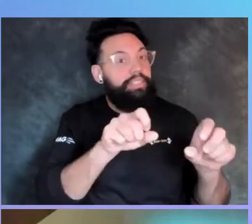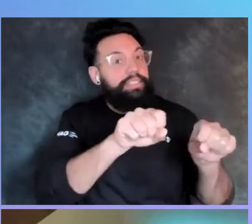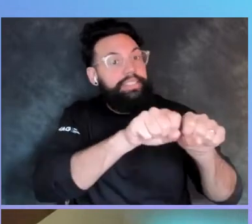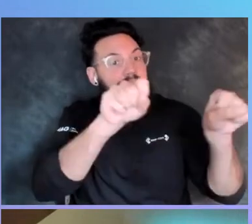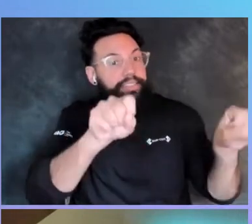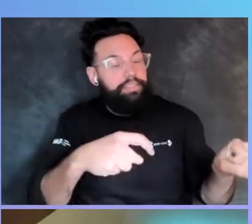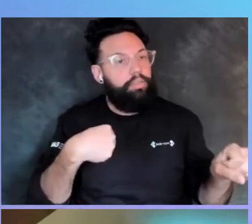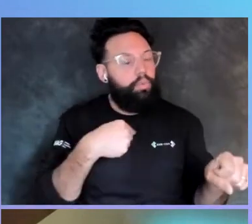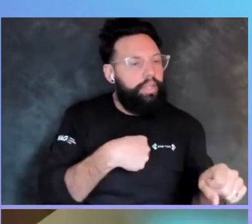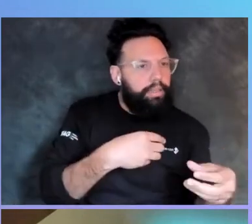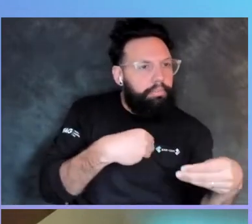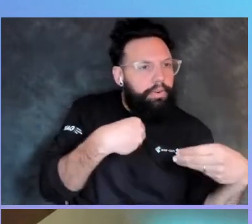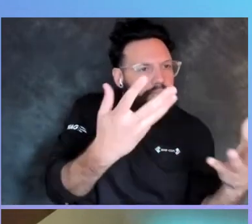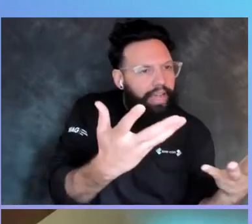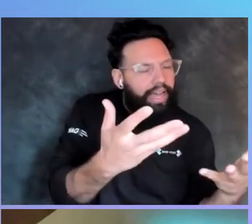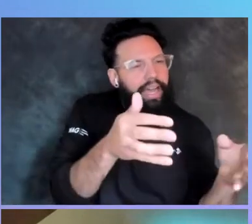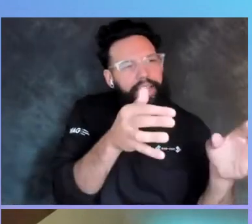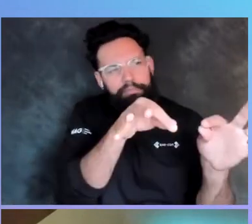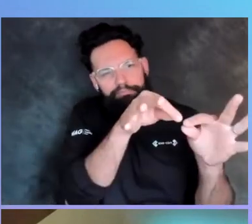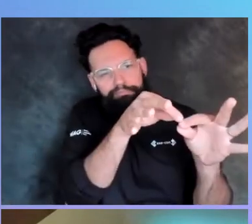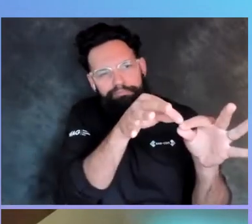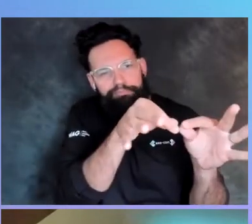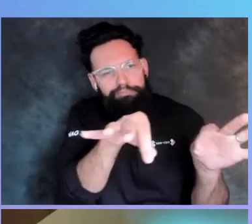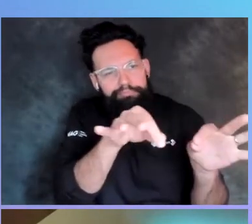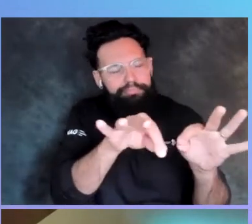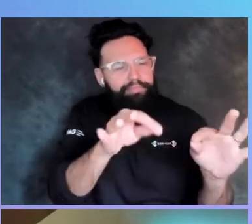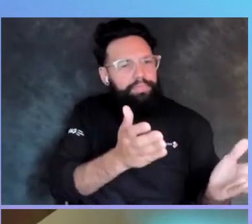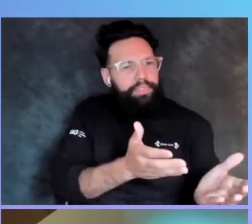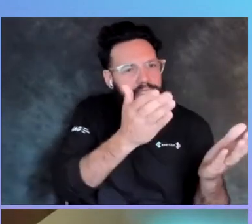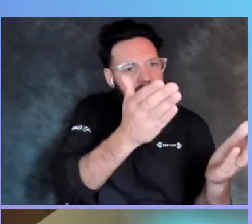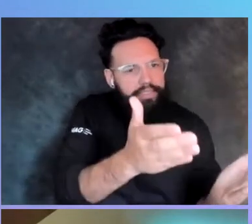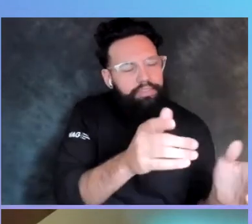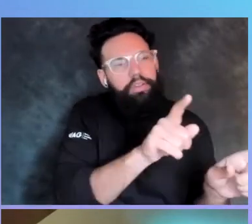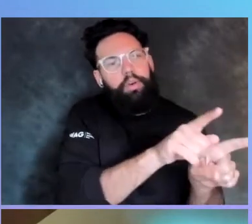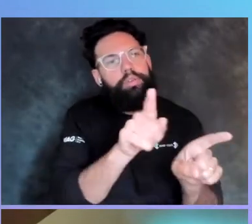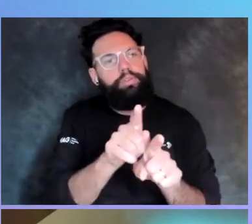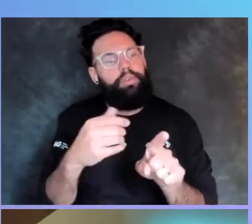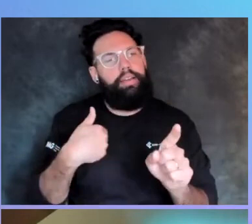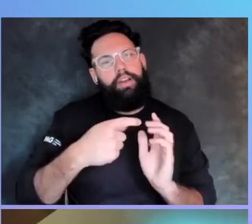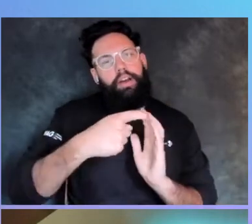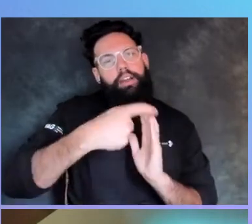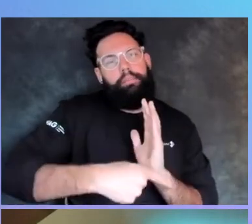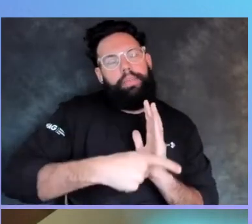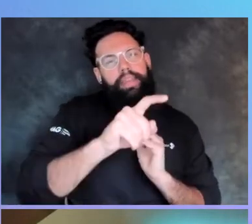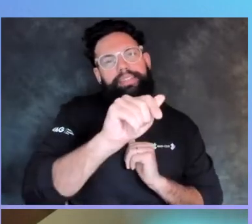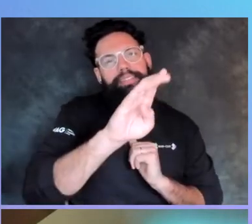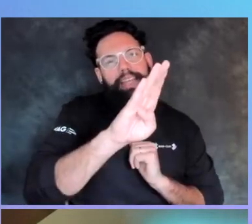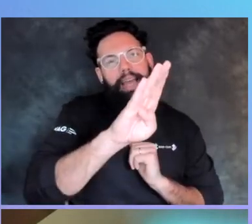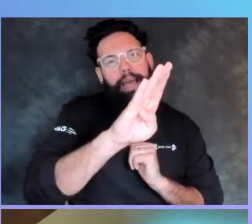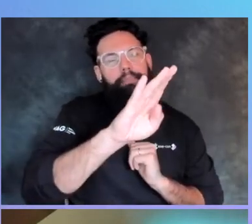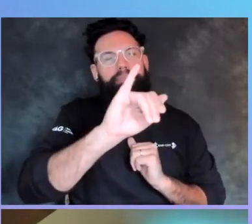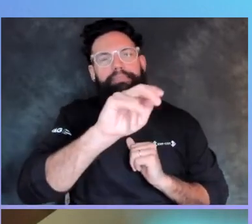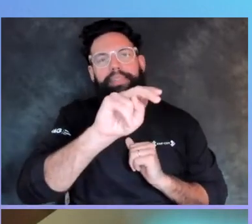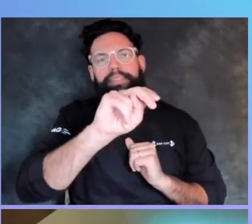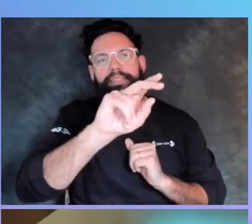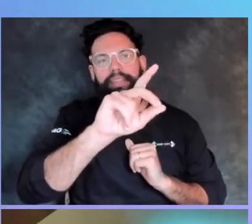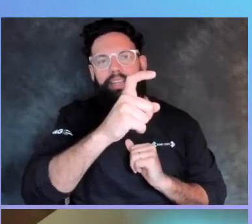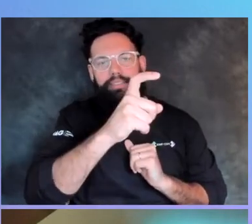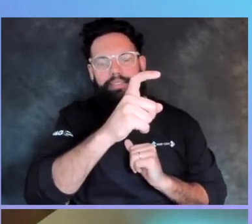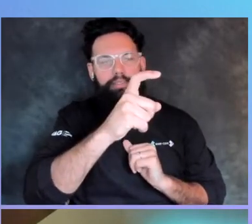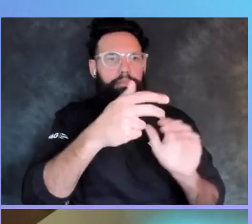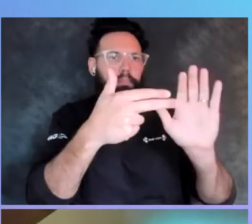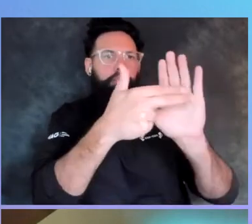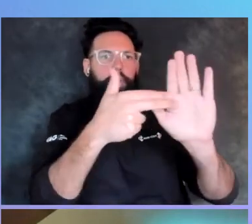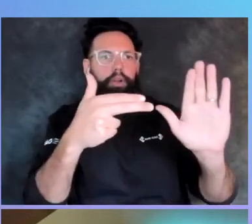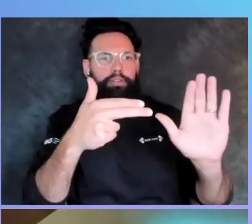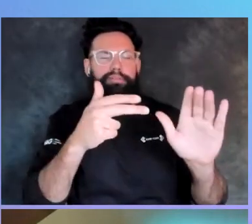accessibility annotations for different landmark elements, and we even have automated tab index markers. Again, all of this is based purely on the